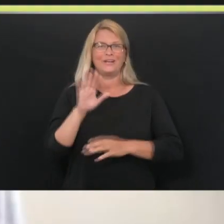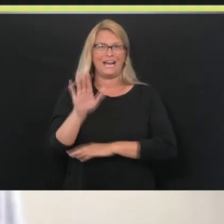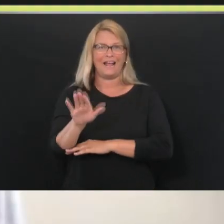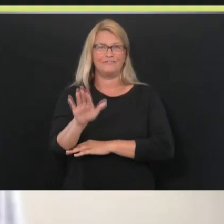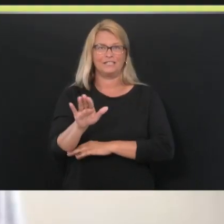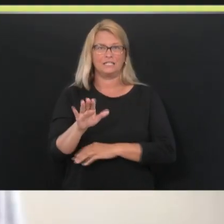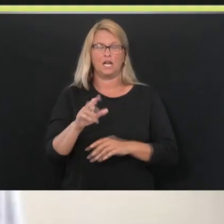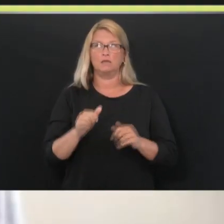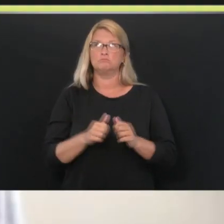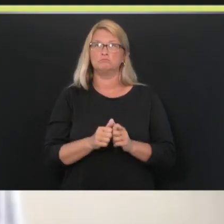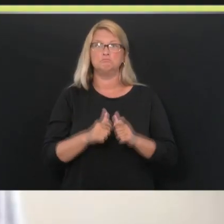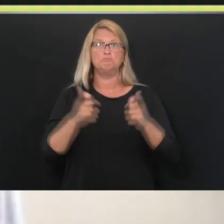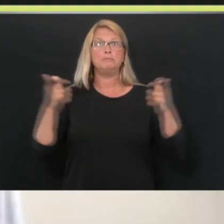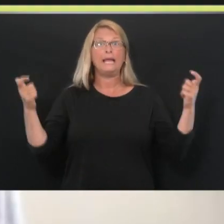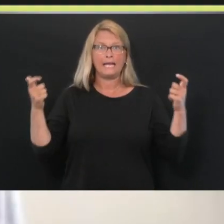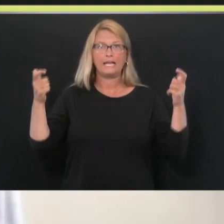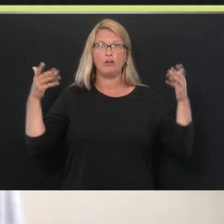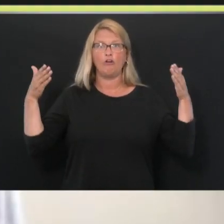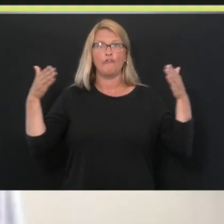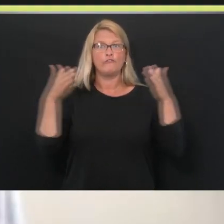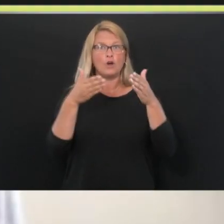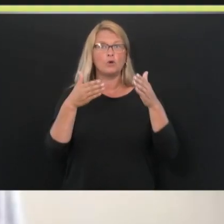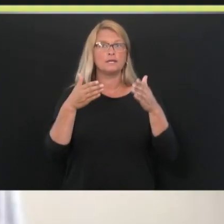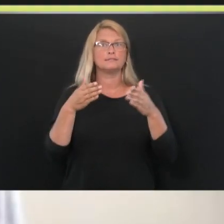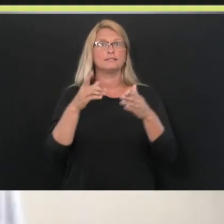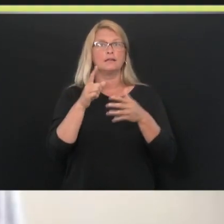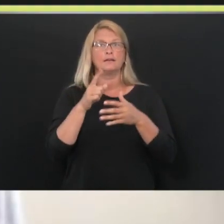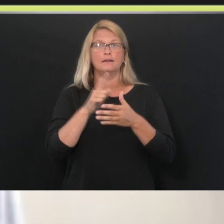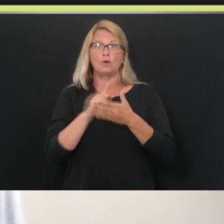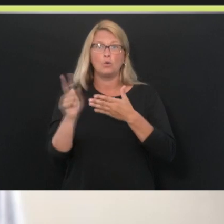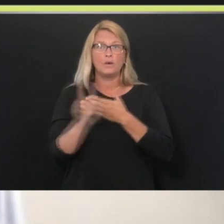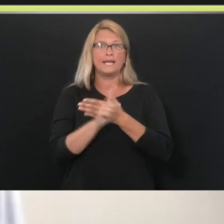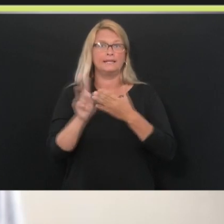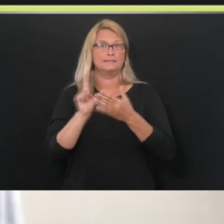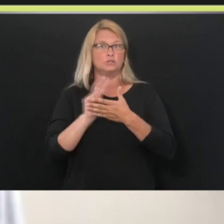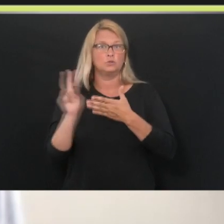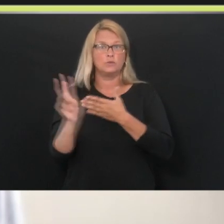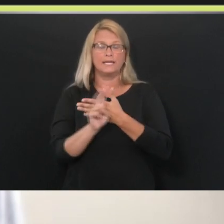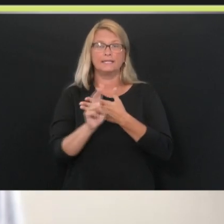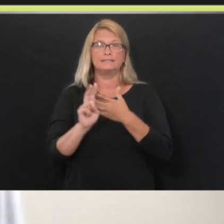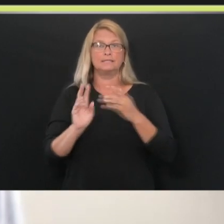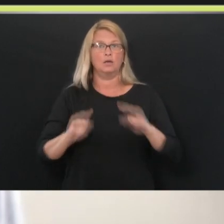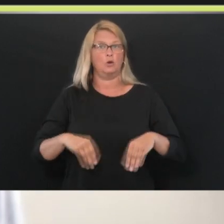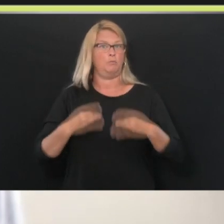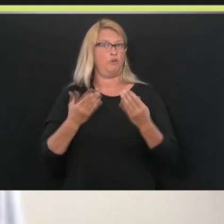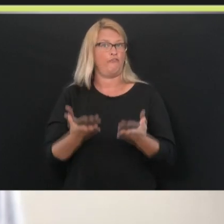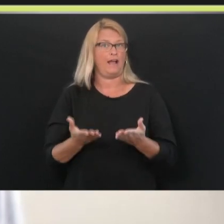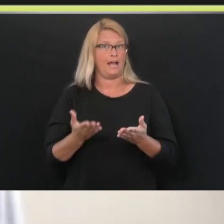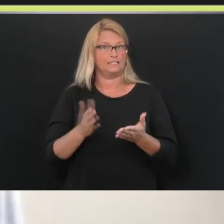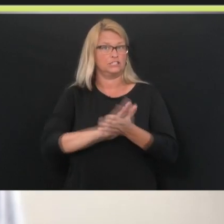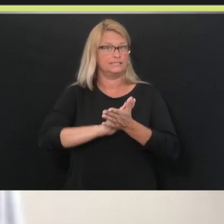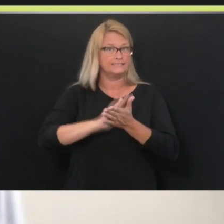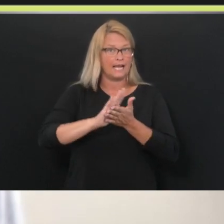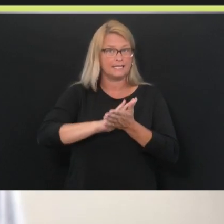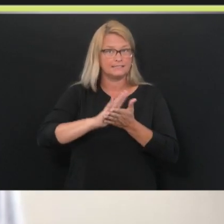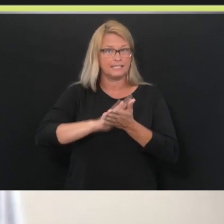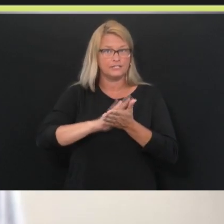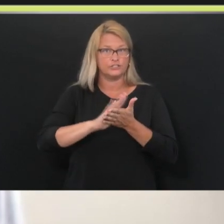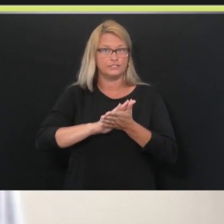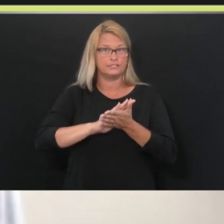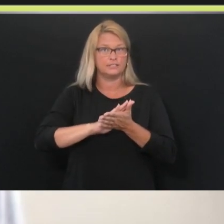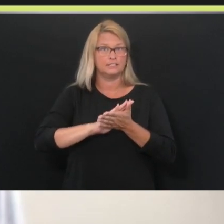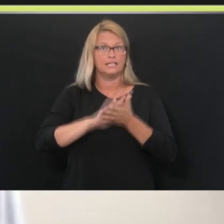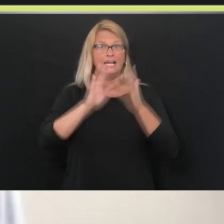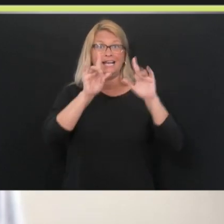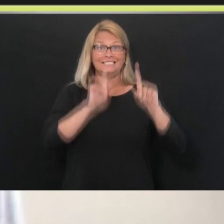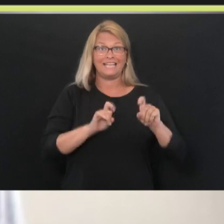Significant focus over the next couple of weeks for the National Guard will be providing sanitization,